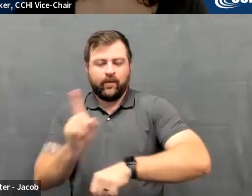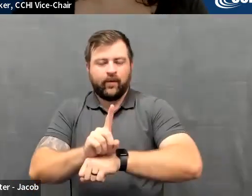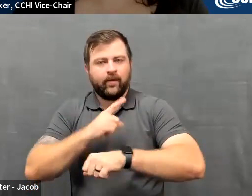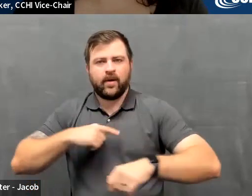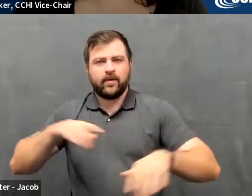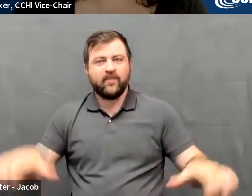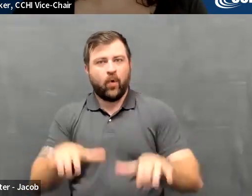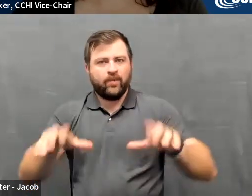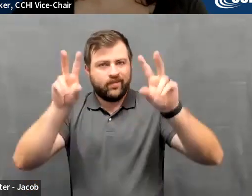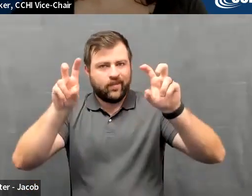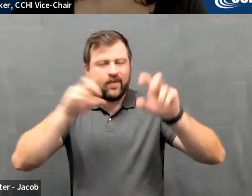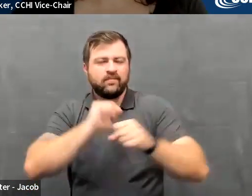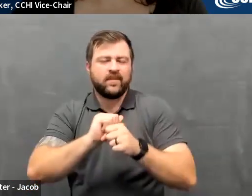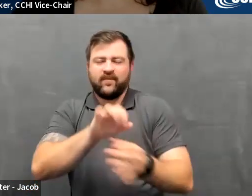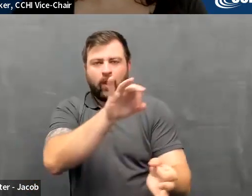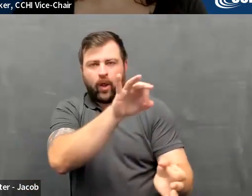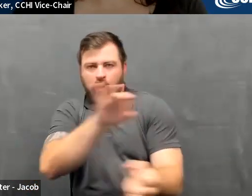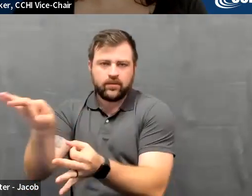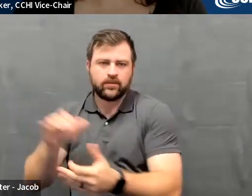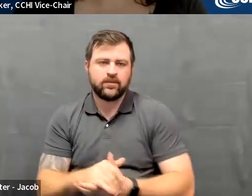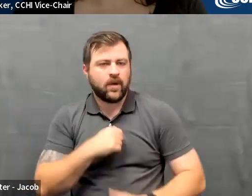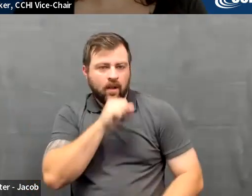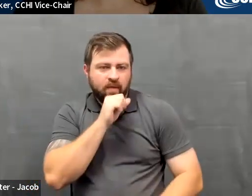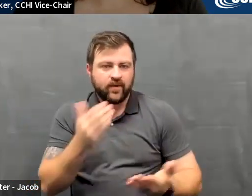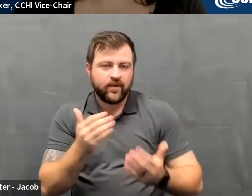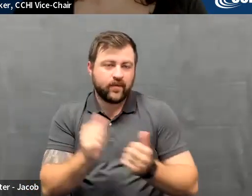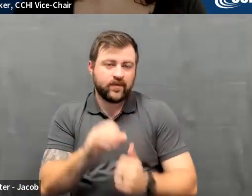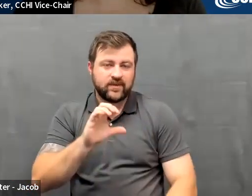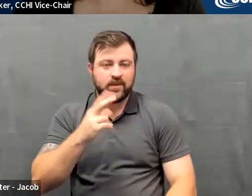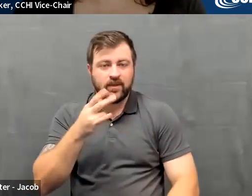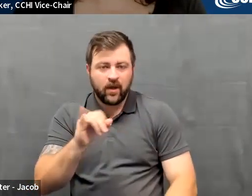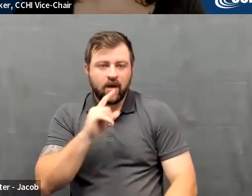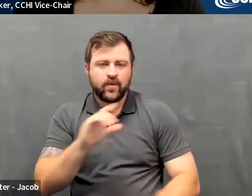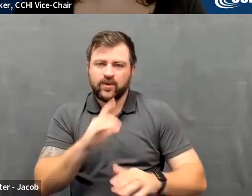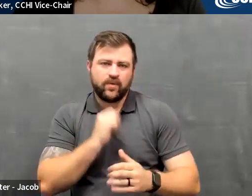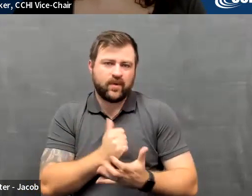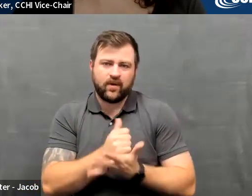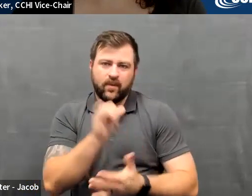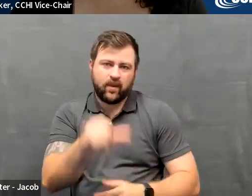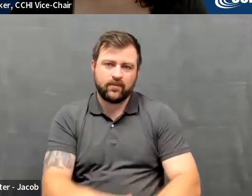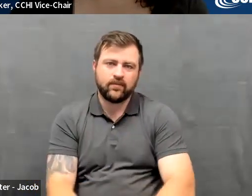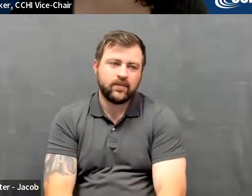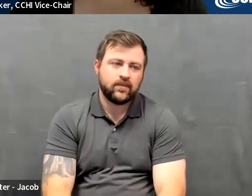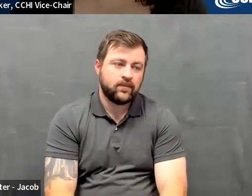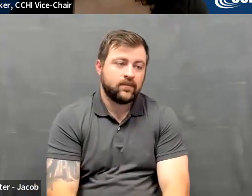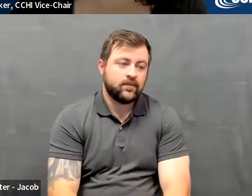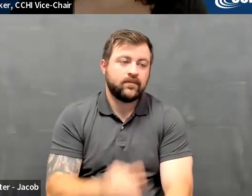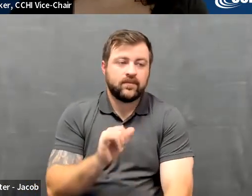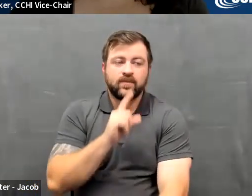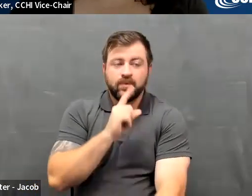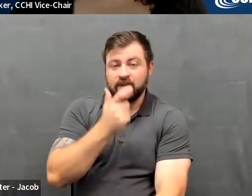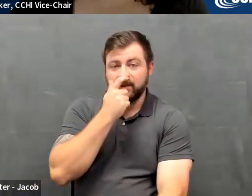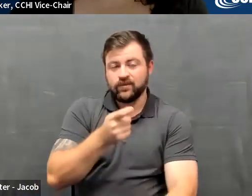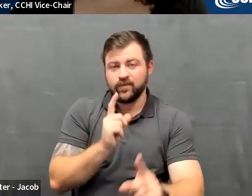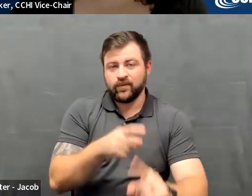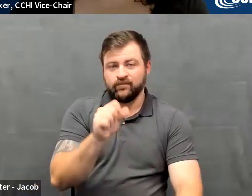flawless. So I love that we're here with CCHI and we can do and help them with that. That's a really interesting point.